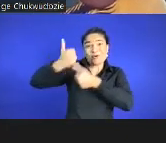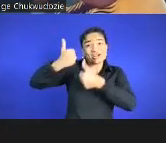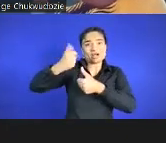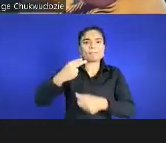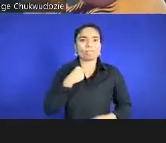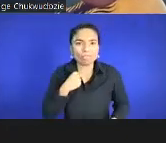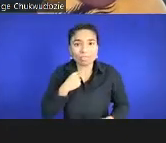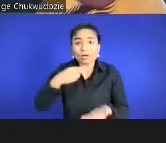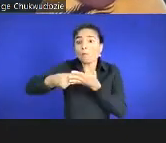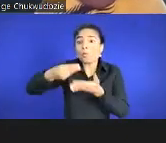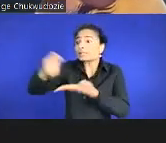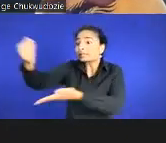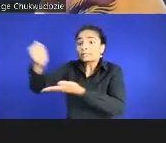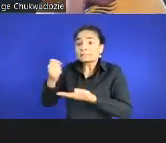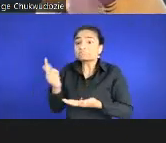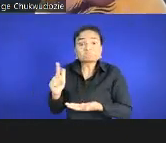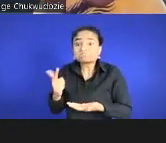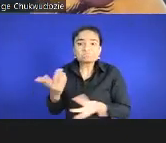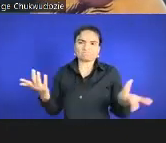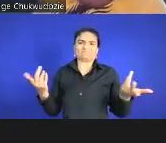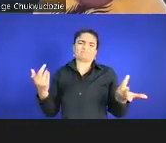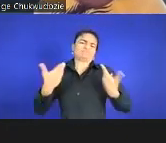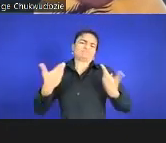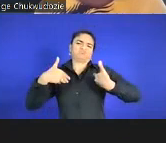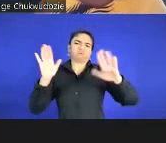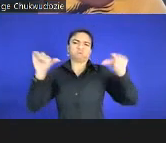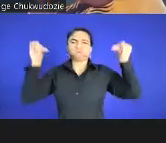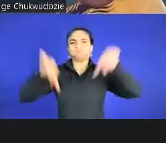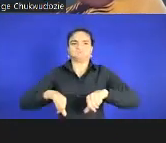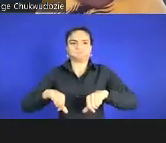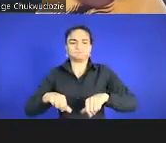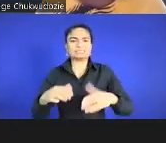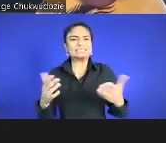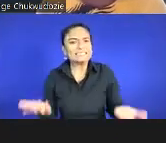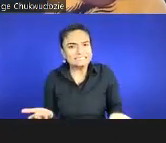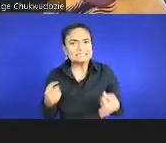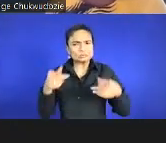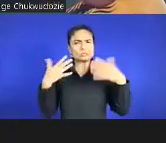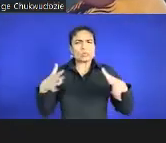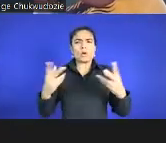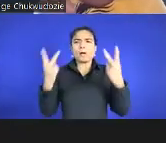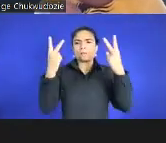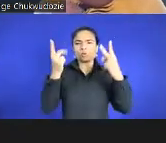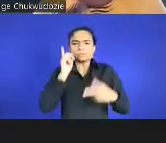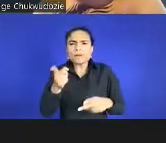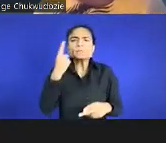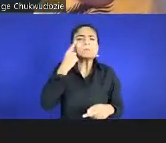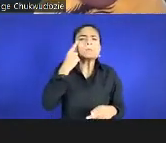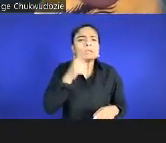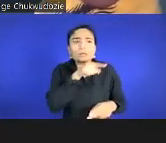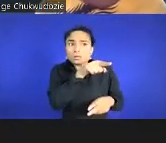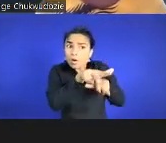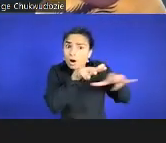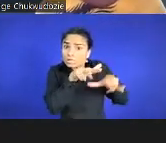identify with other organizations so that if there is a complaint against them, then you will be able to know how